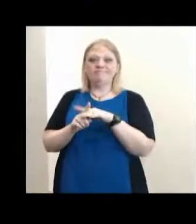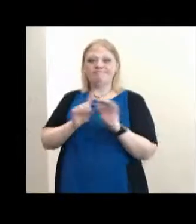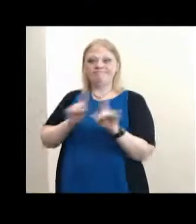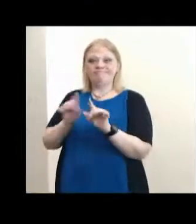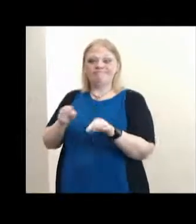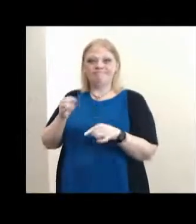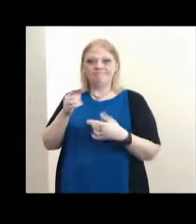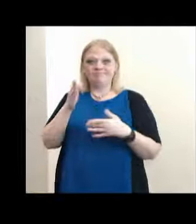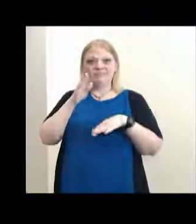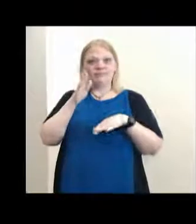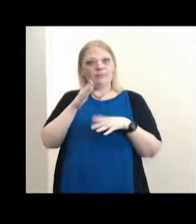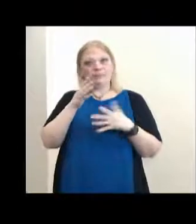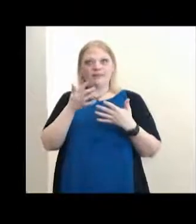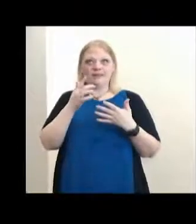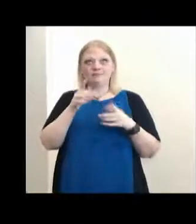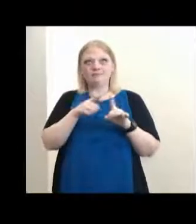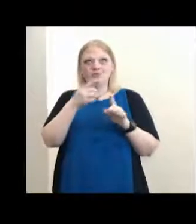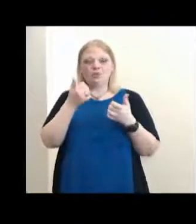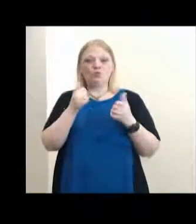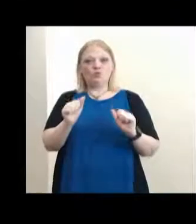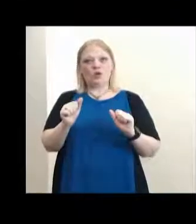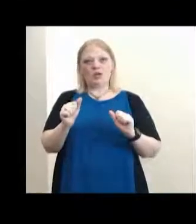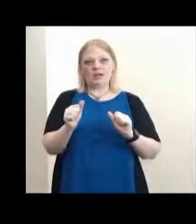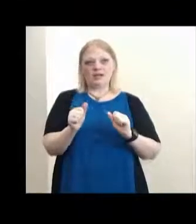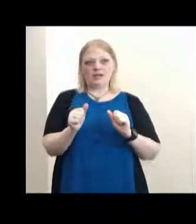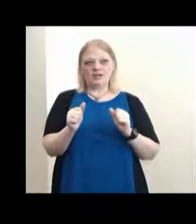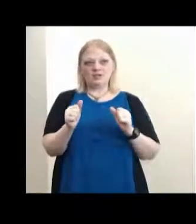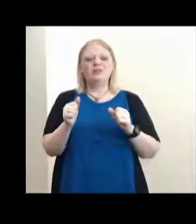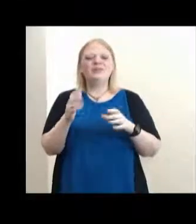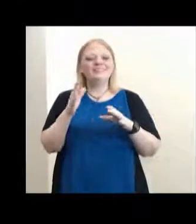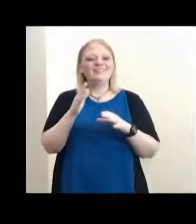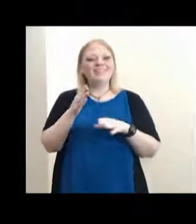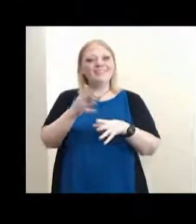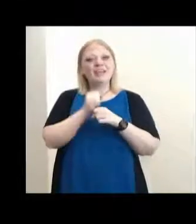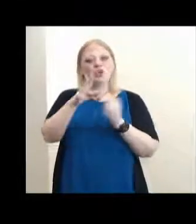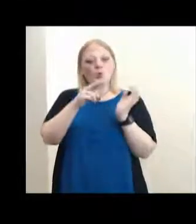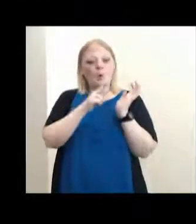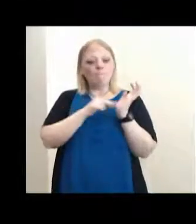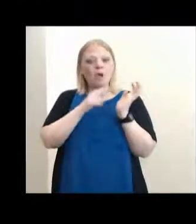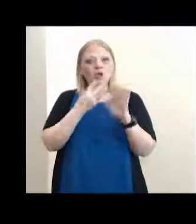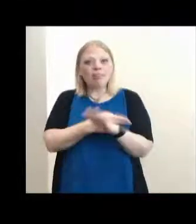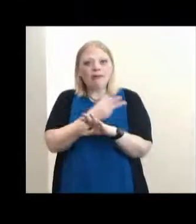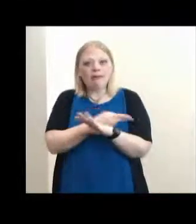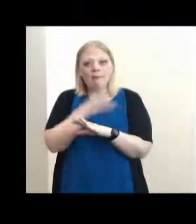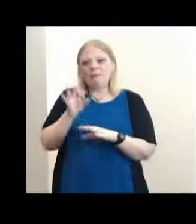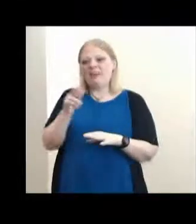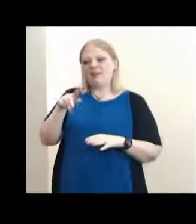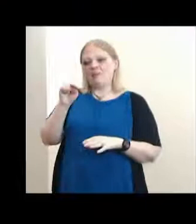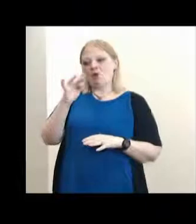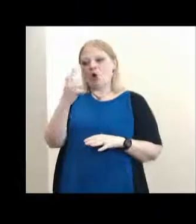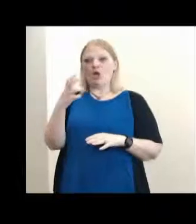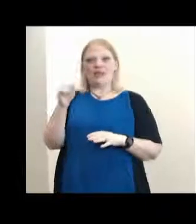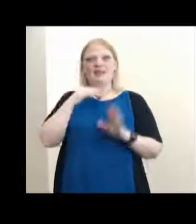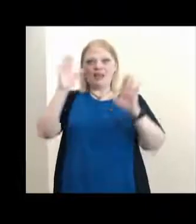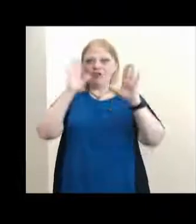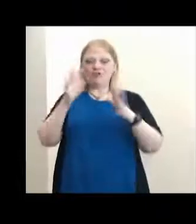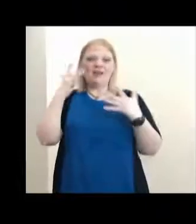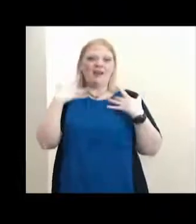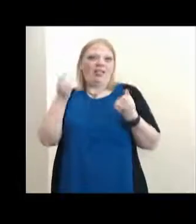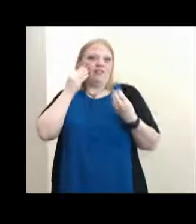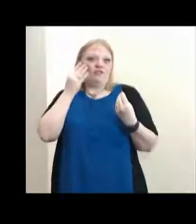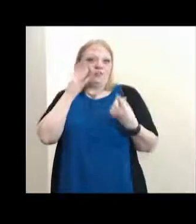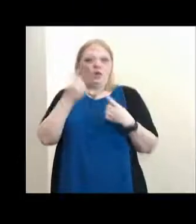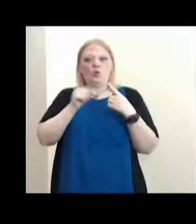on your way to get your buttered lamb. You can pick up some Narcan and some great health information when you're